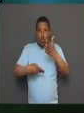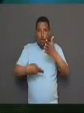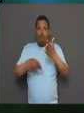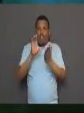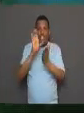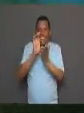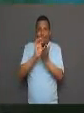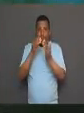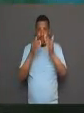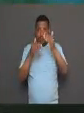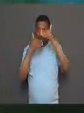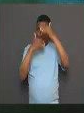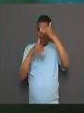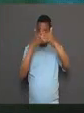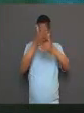currency.